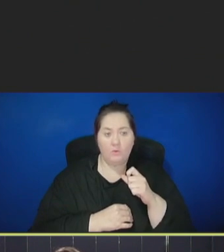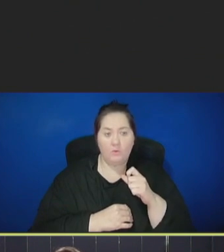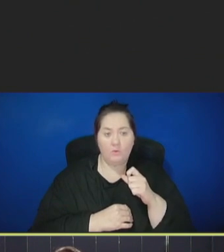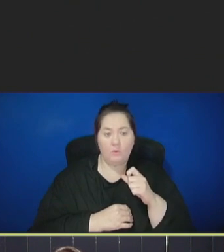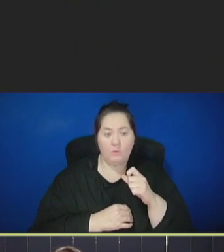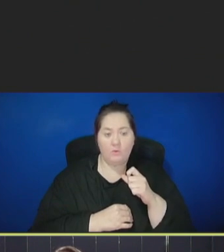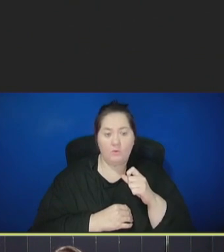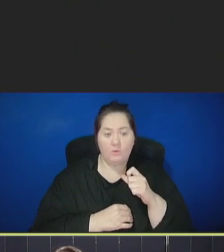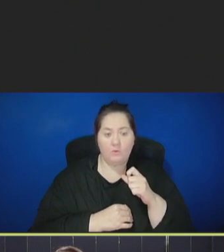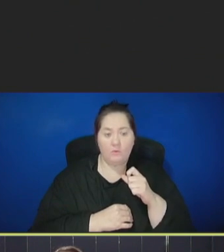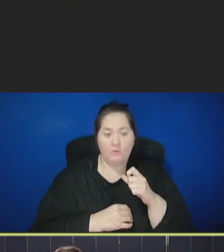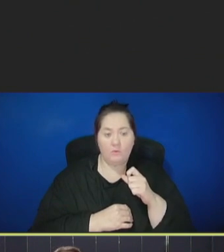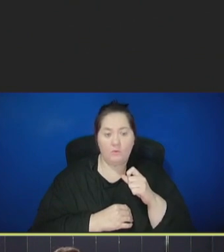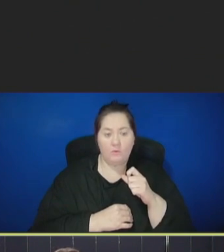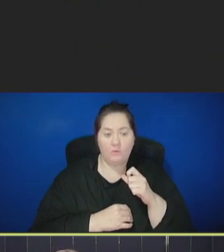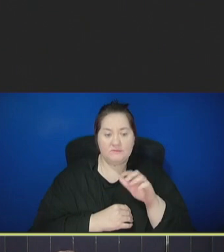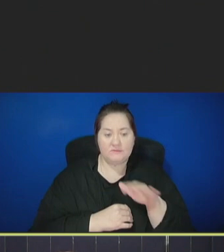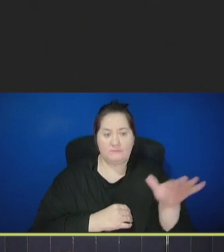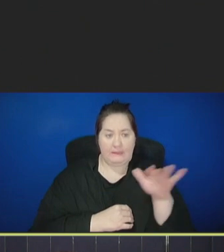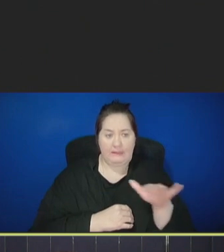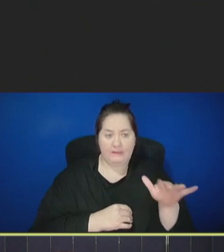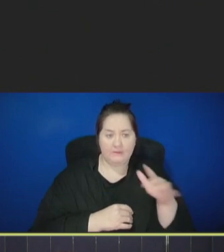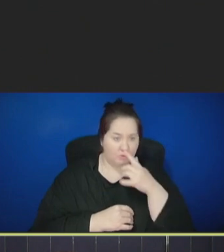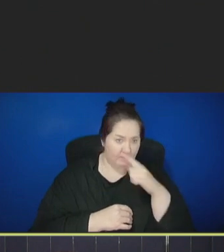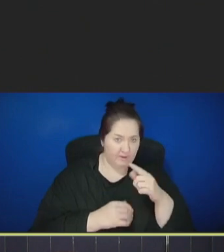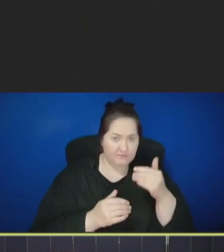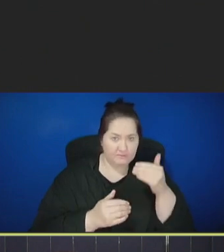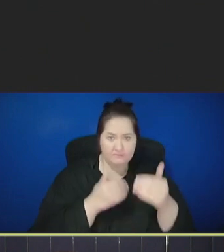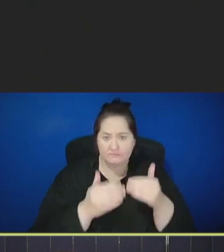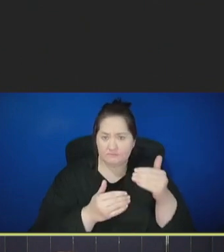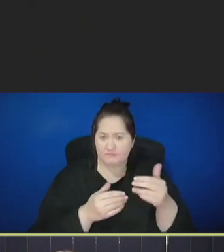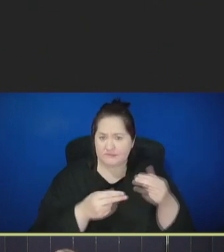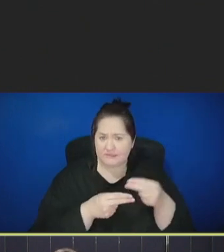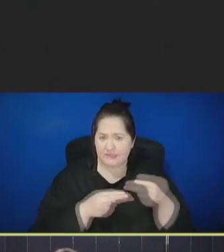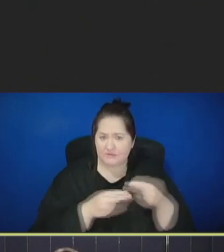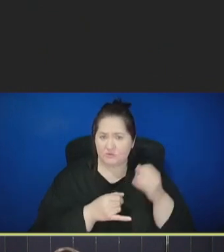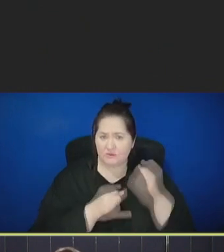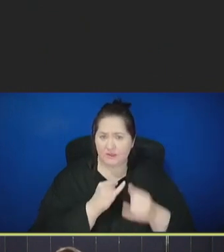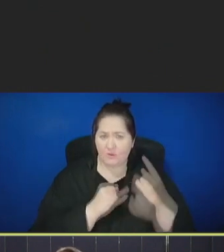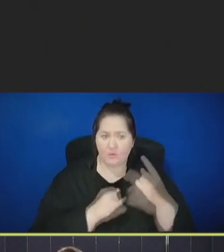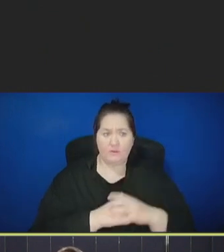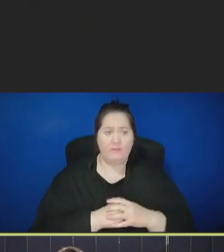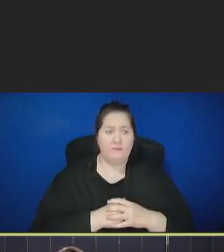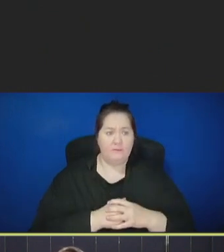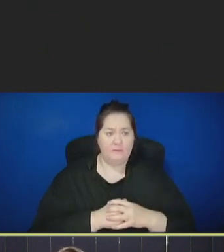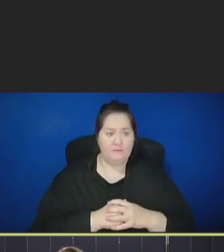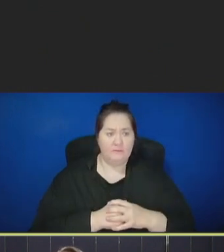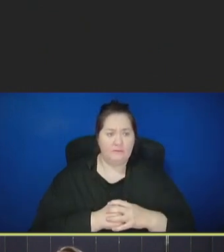fly. Can you advance my slide to the last one?